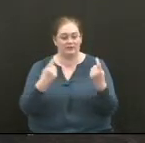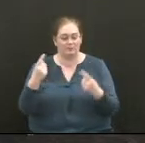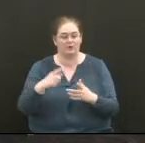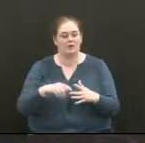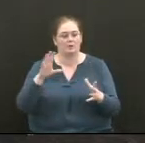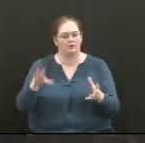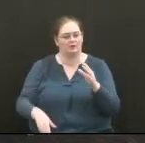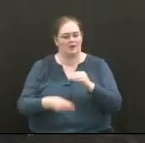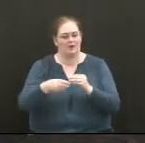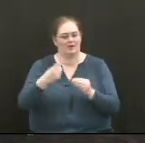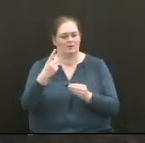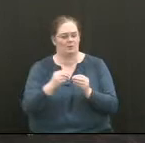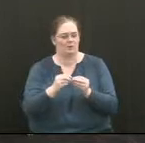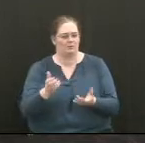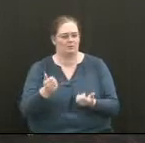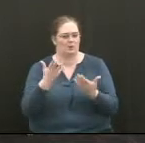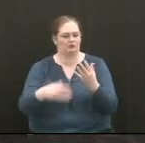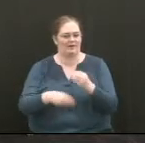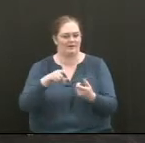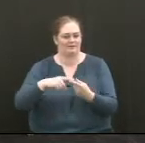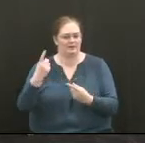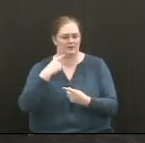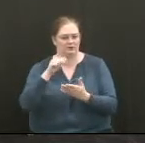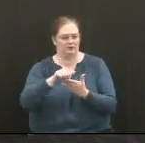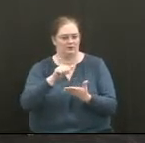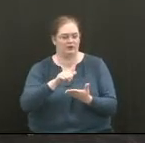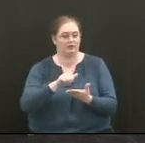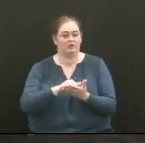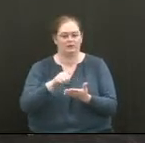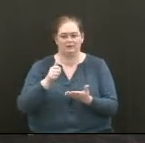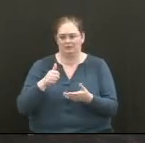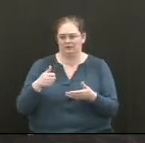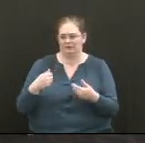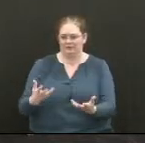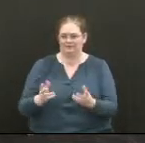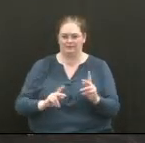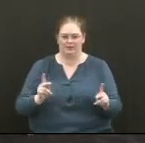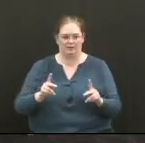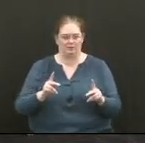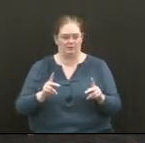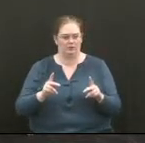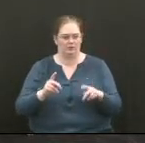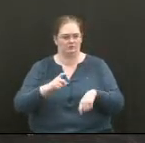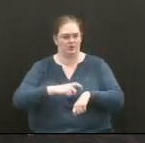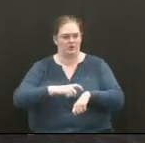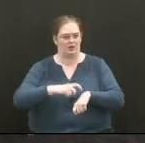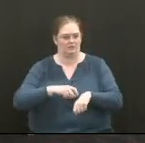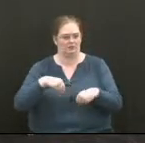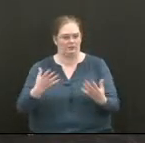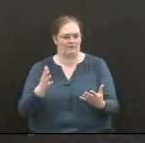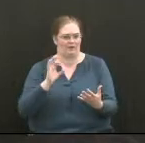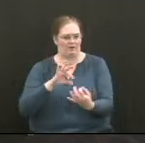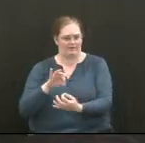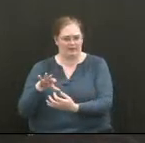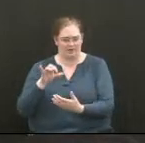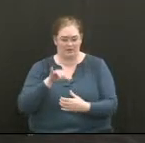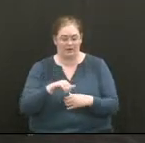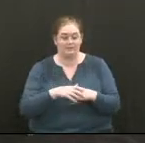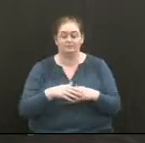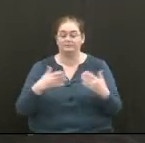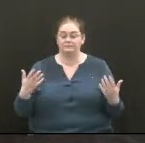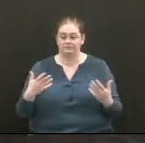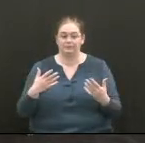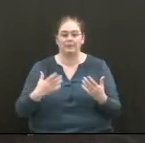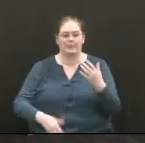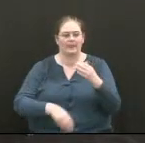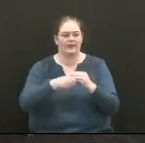want to make a motion to add something to the agenda, which gives people a chance to provide any feedback they have on it. And that is